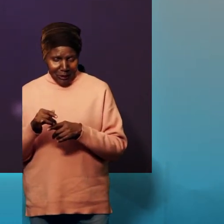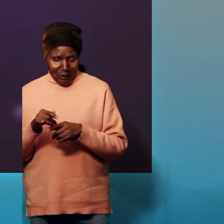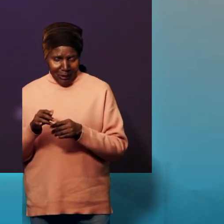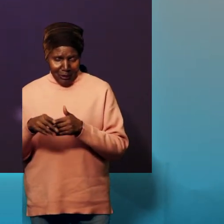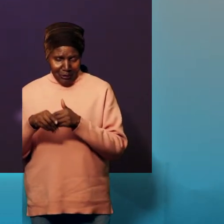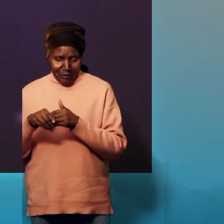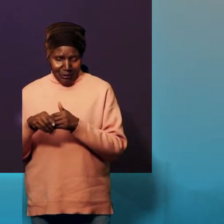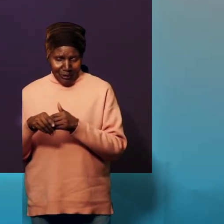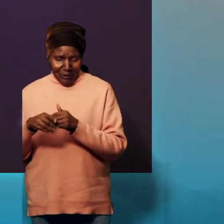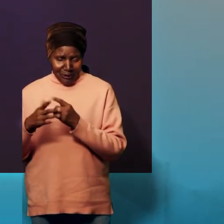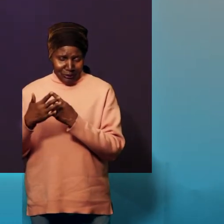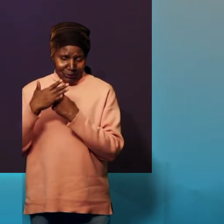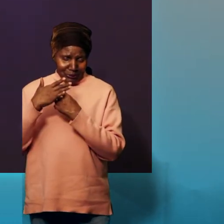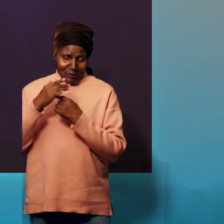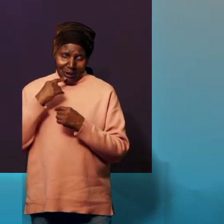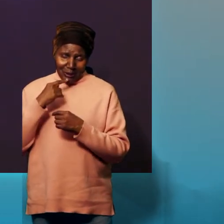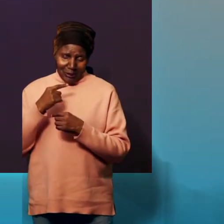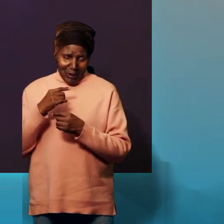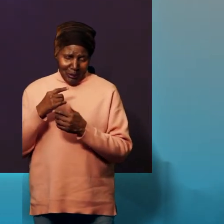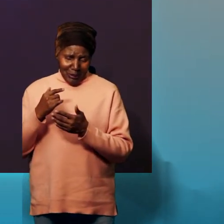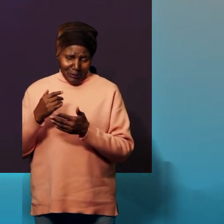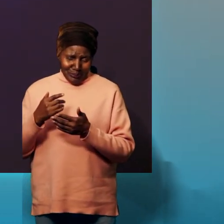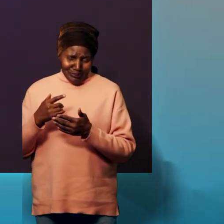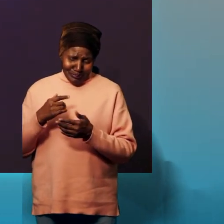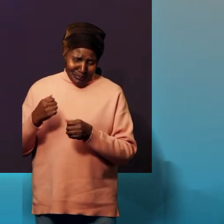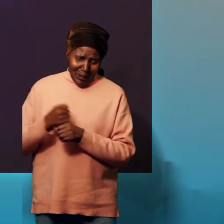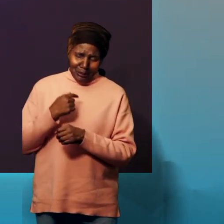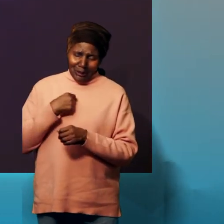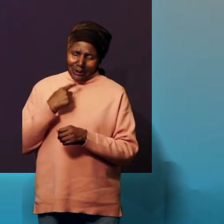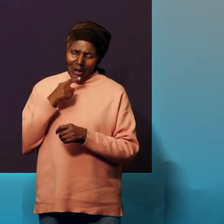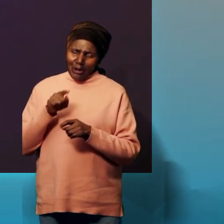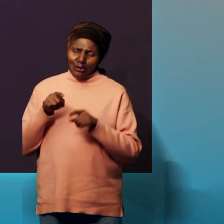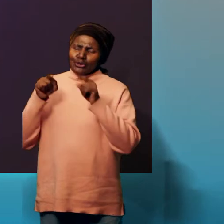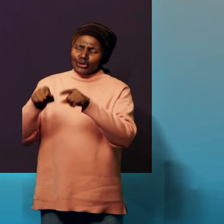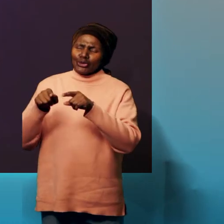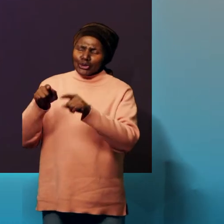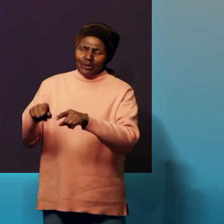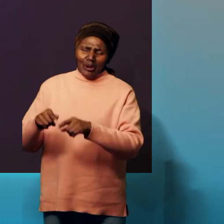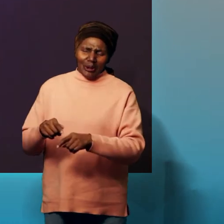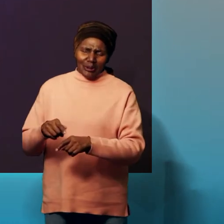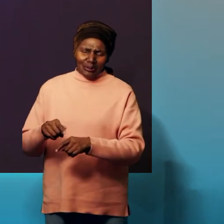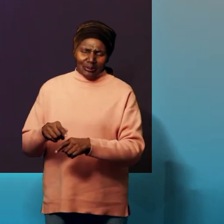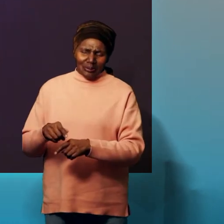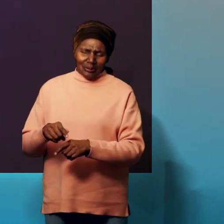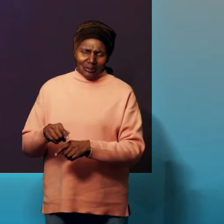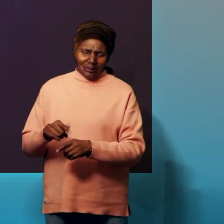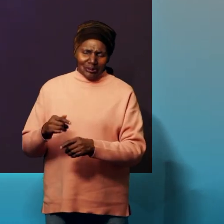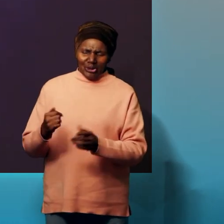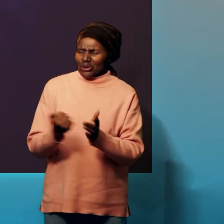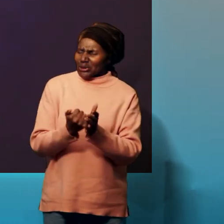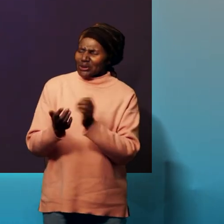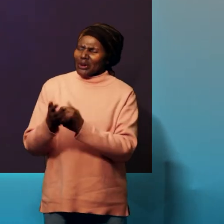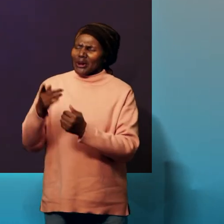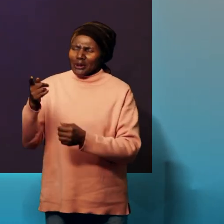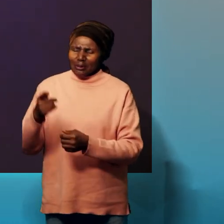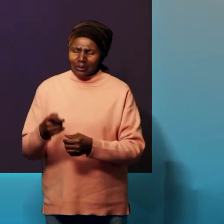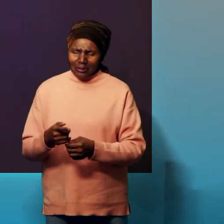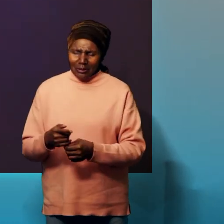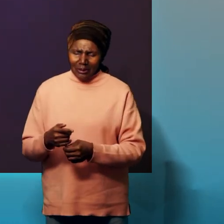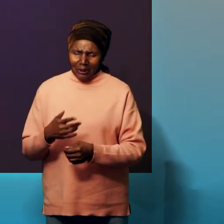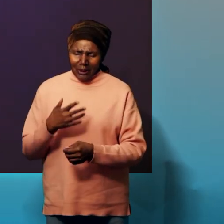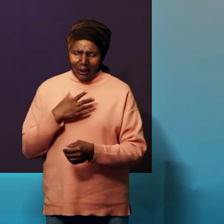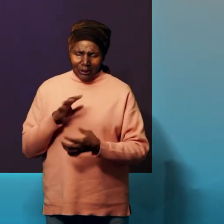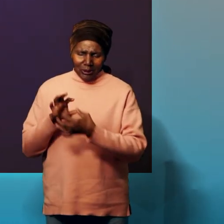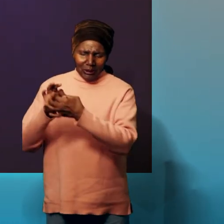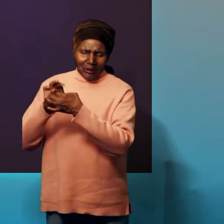say crucify him instead of I know him. Sometimes I'm ashamed. Sometimes I don't want to